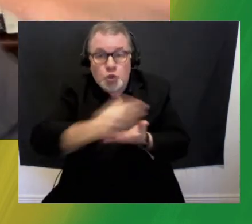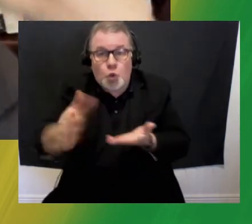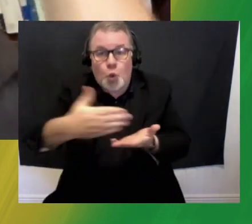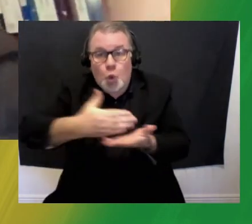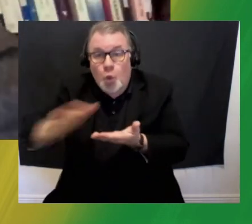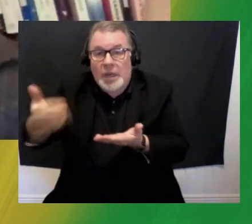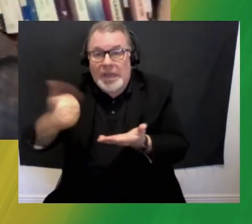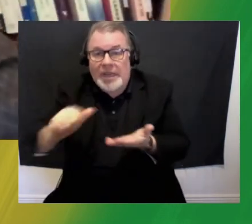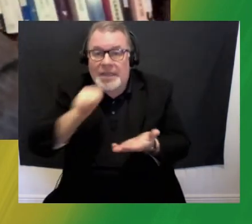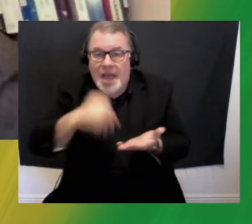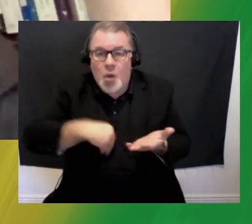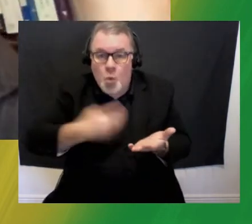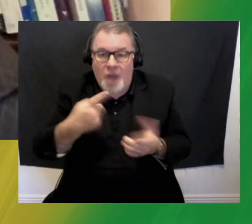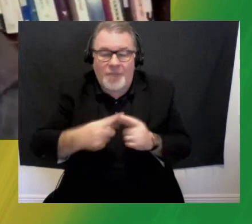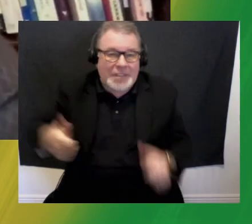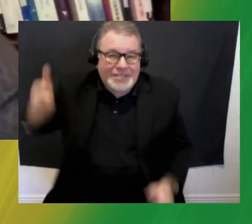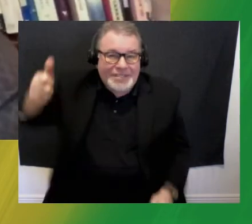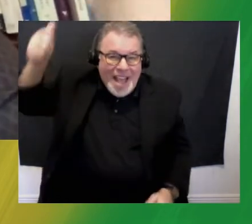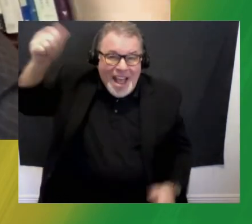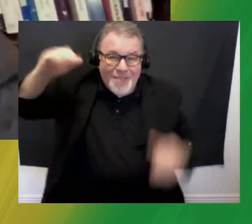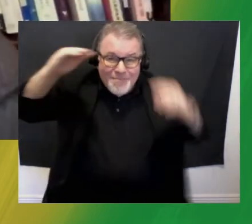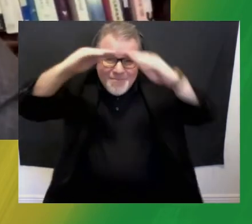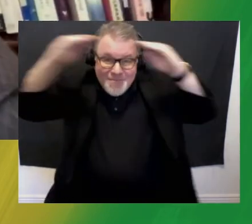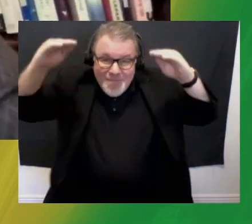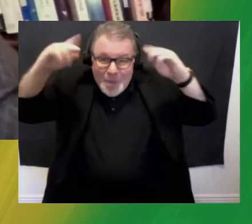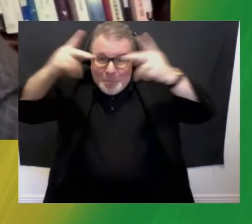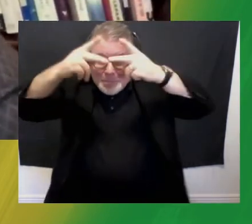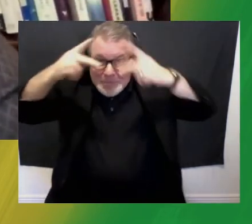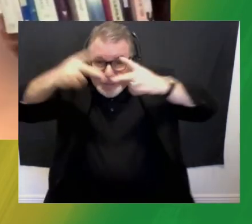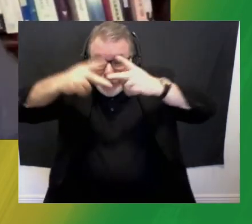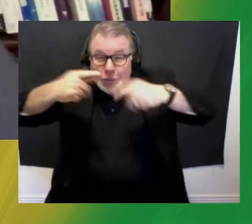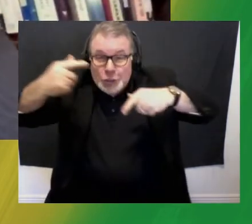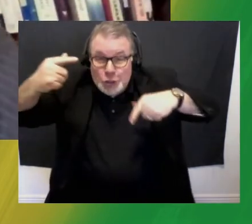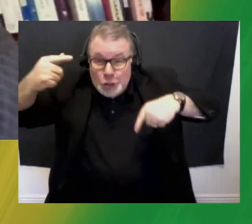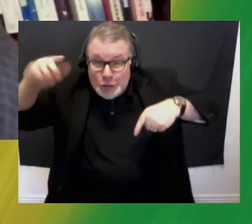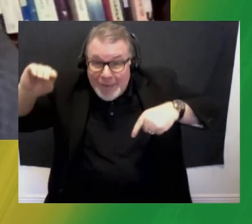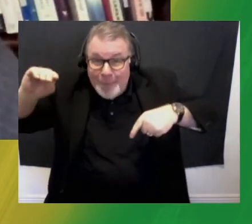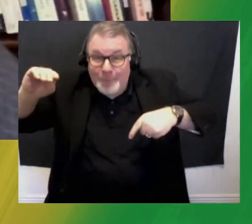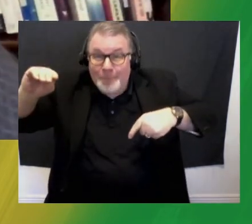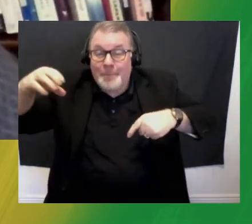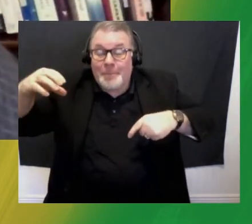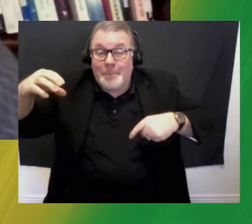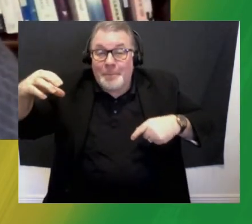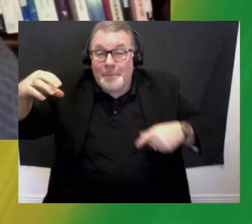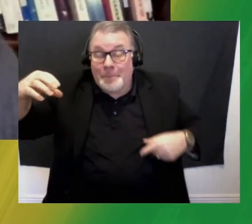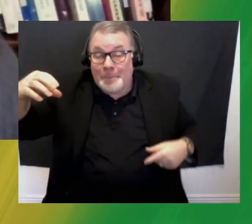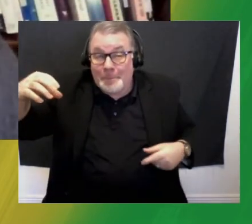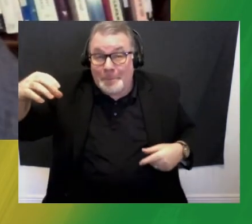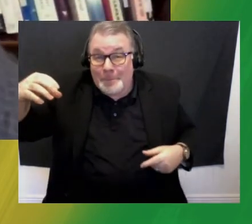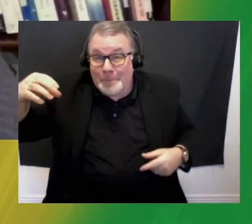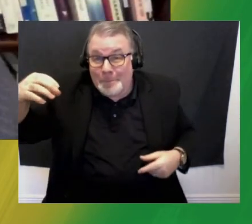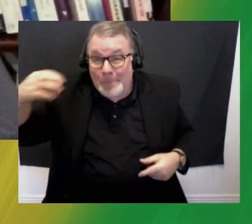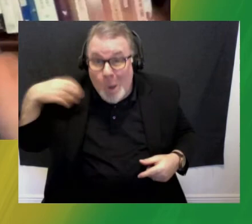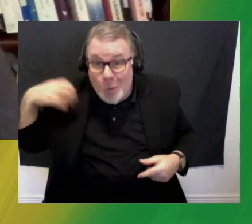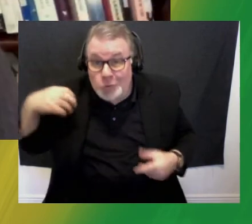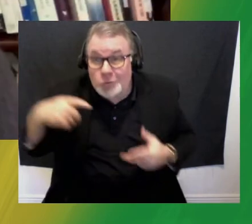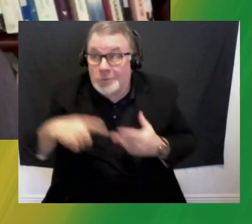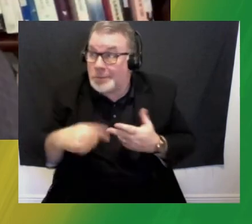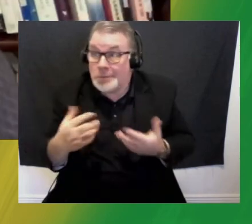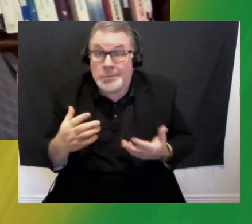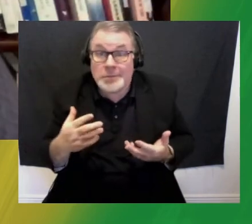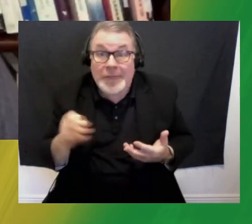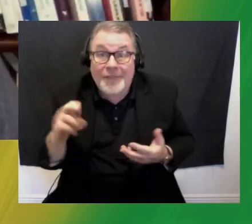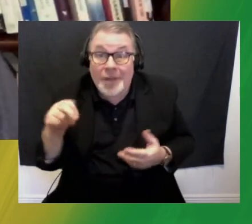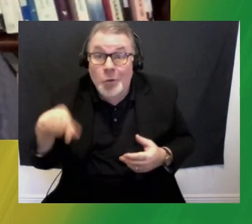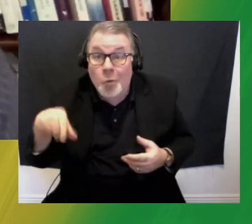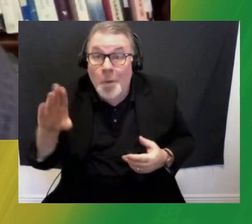wasn't white from those top tier positions of coaches and general managers and even quarterbacks for many, many years. That's part of the history there. And this happened in